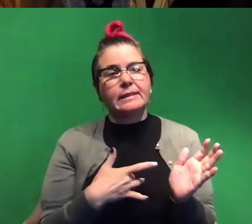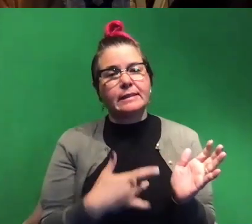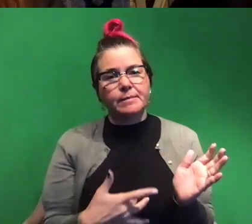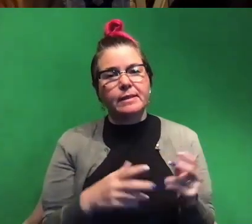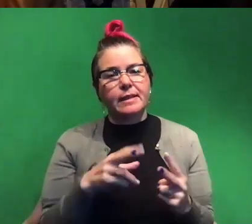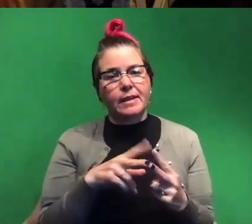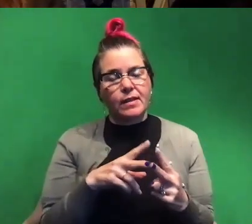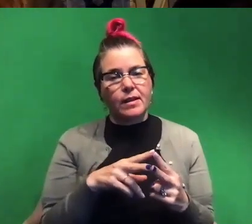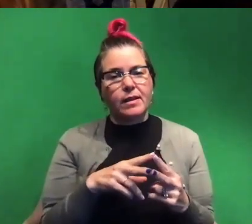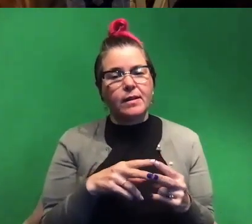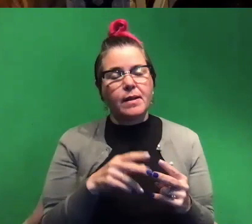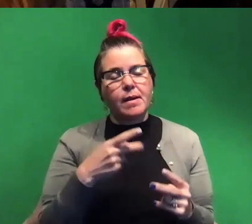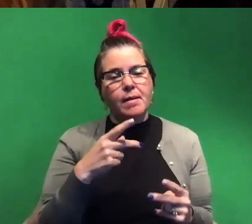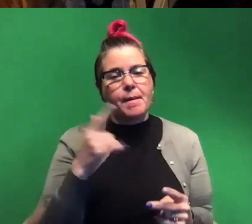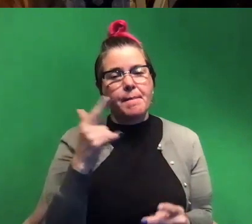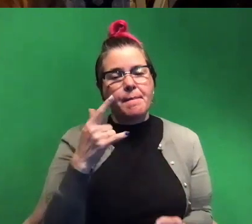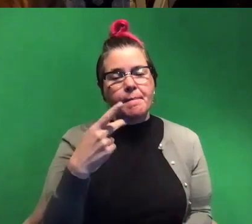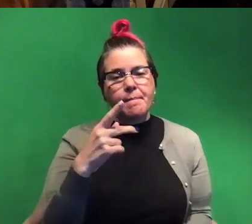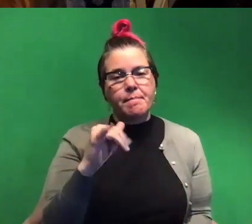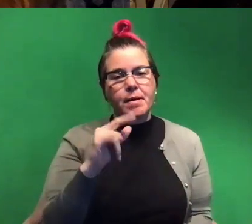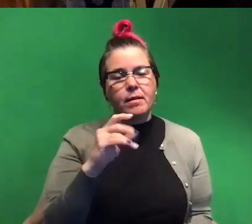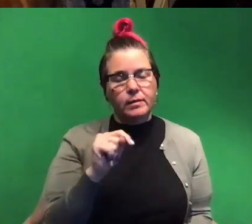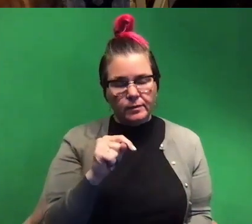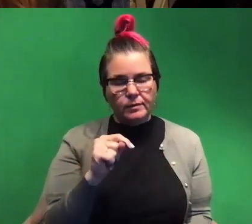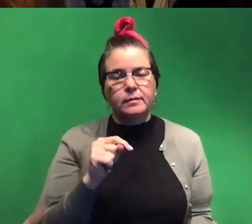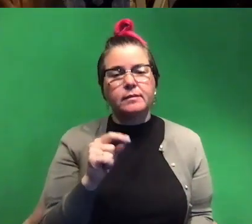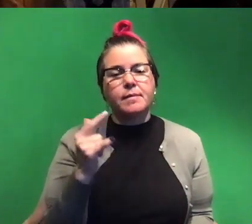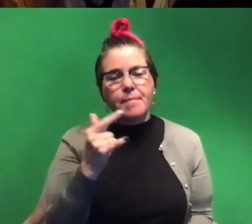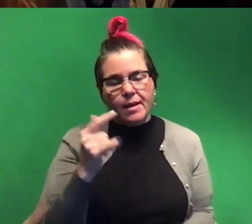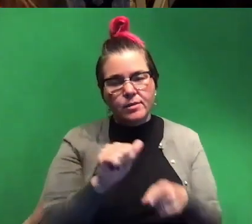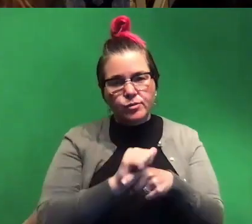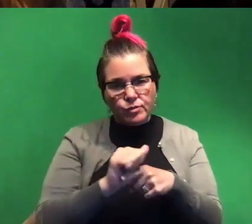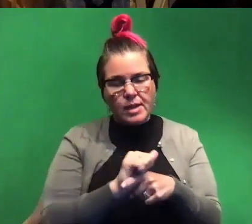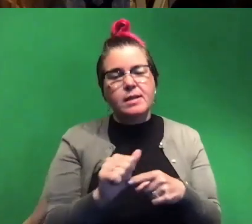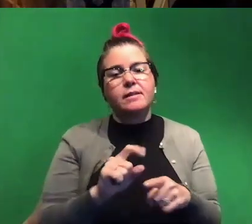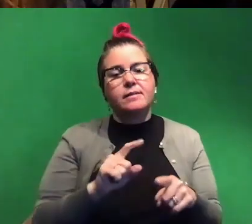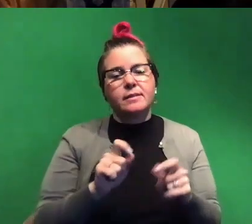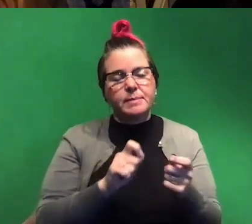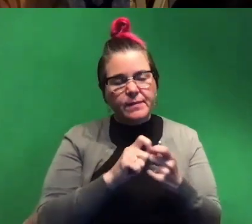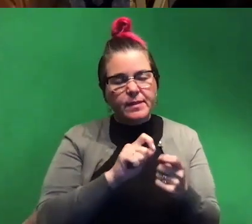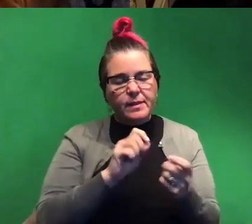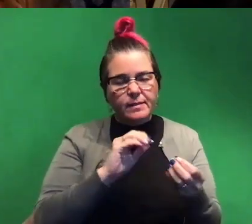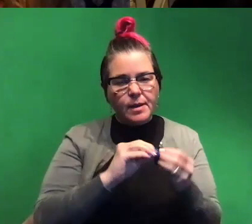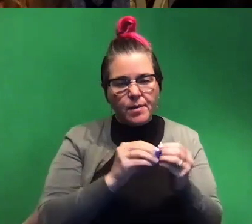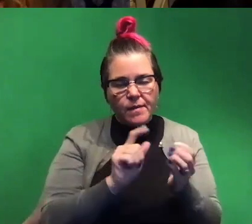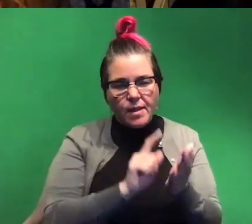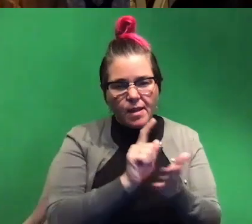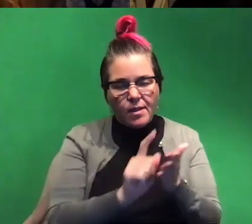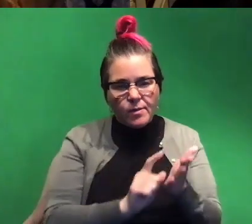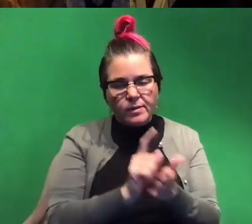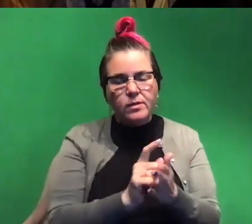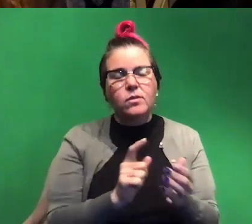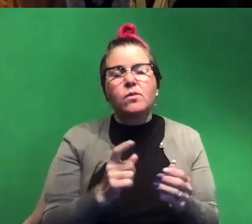be a pilot. So you've gone to pilot training and done a certain amount of hours, or a lot of the